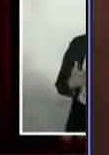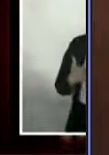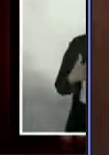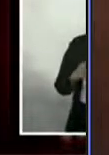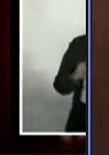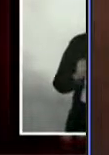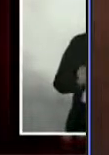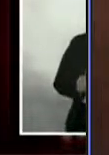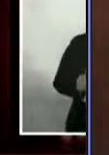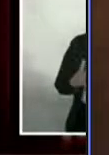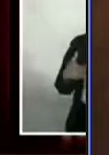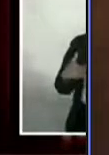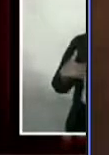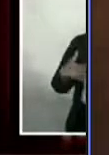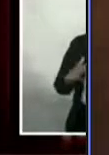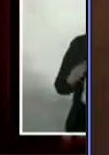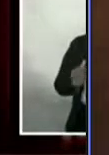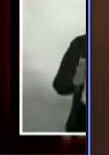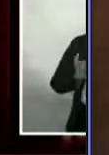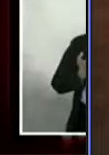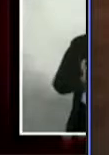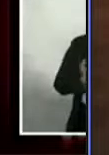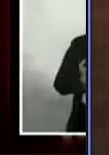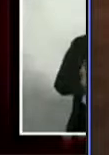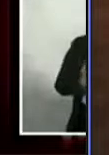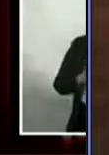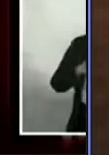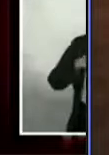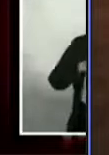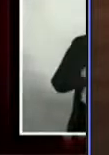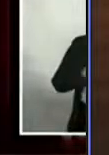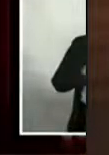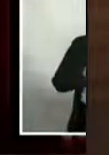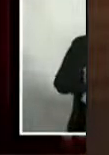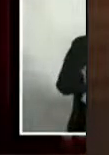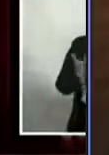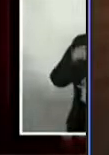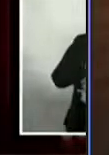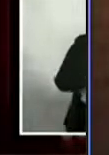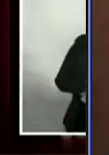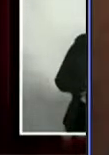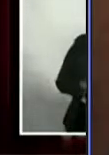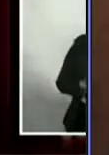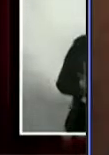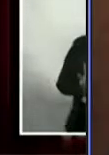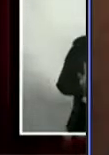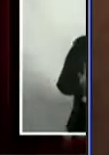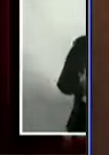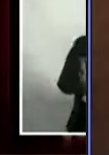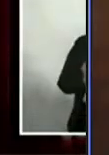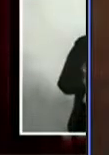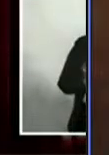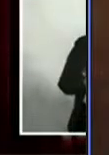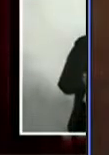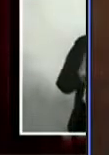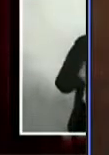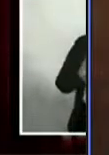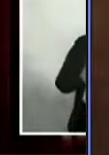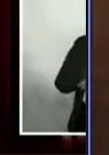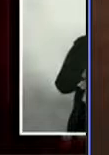local economies and ensuring that they are integrated into the mainstream economy. These are tasks for all of us, for each